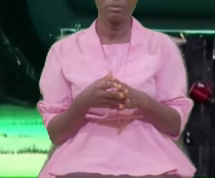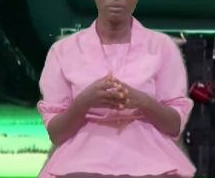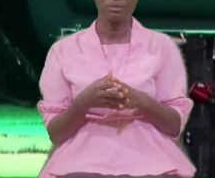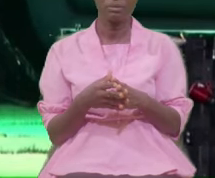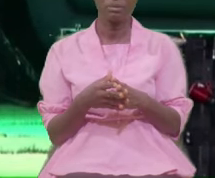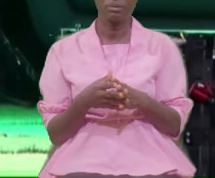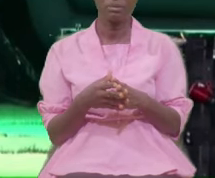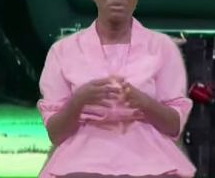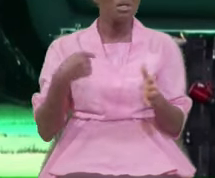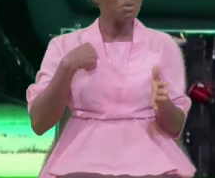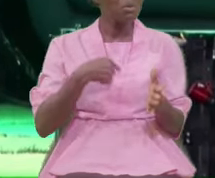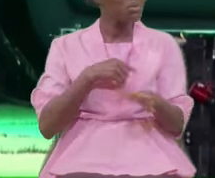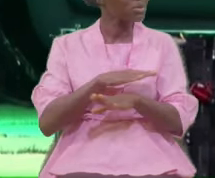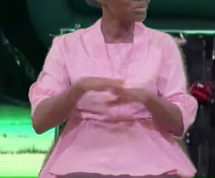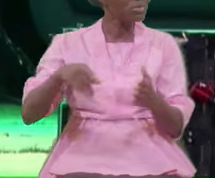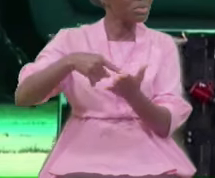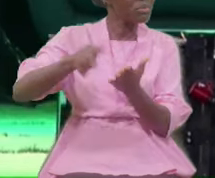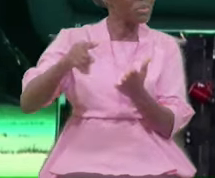this chrm